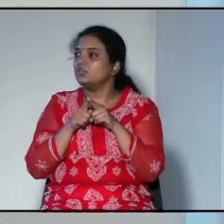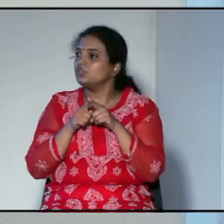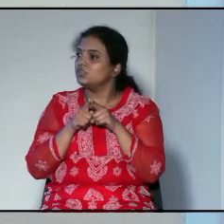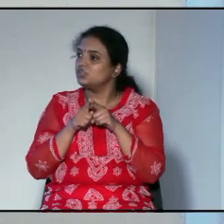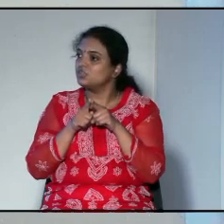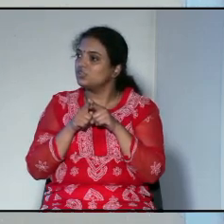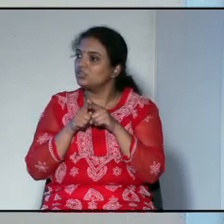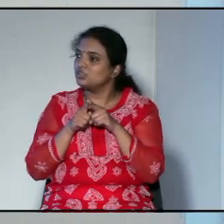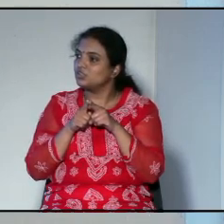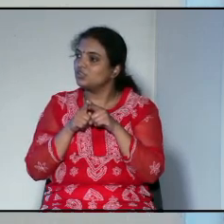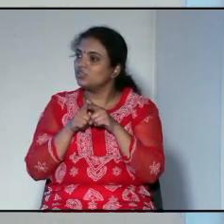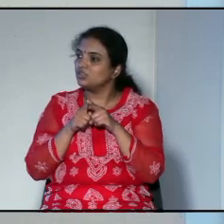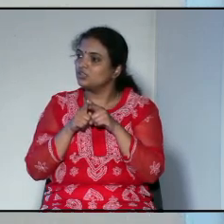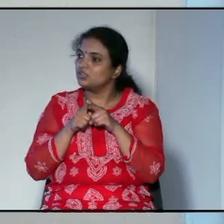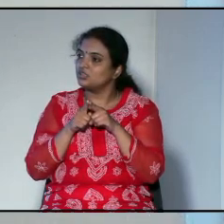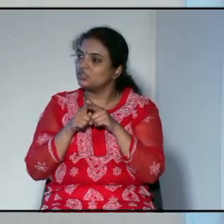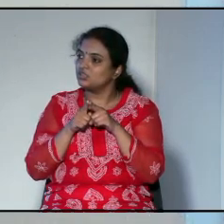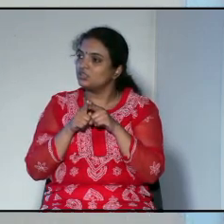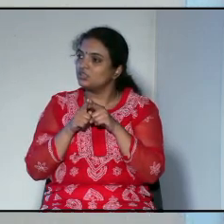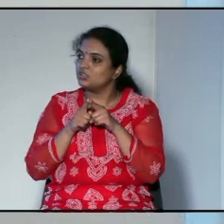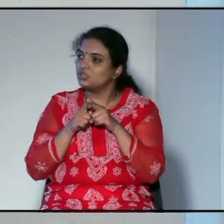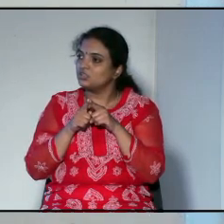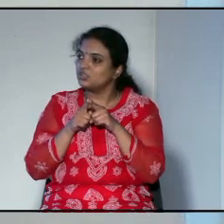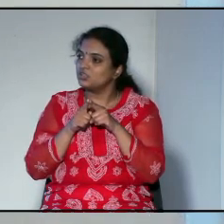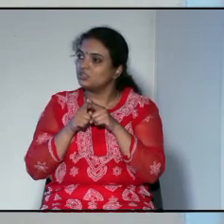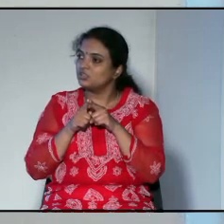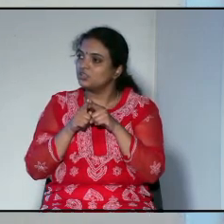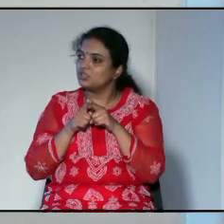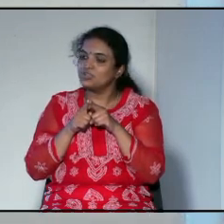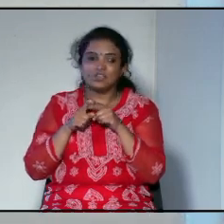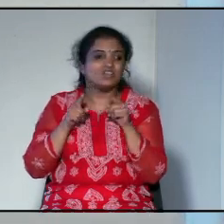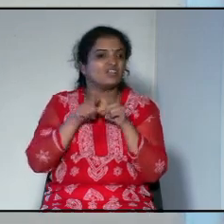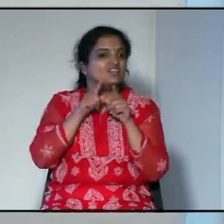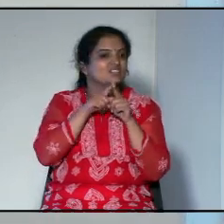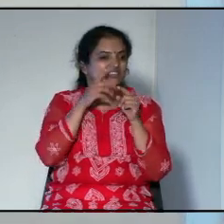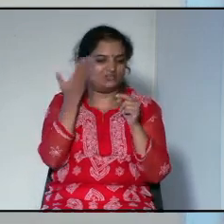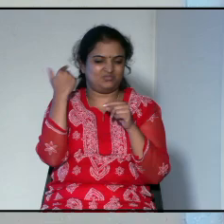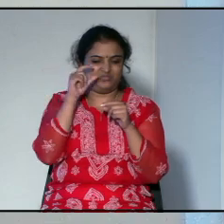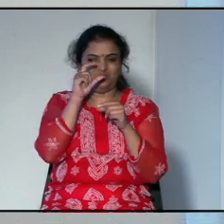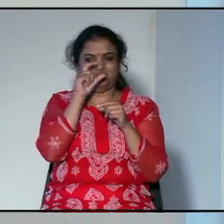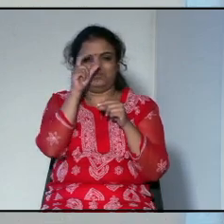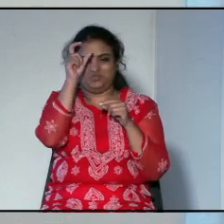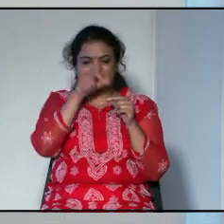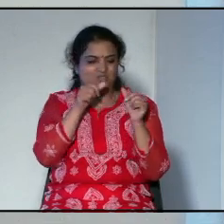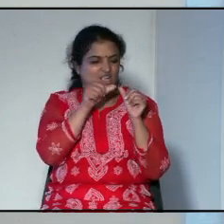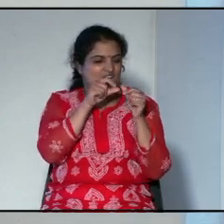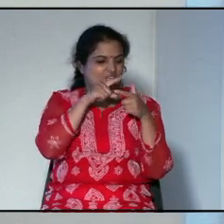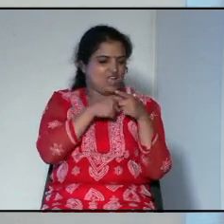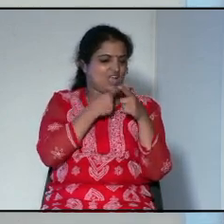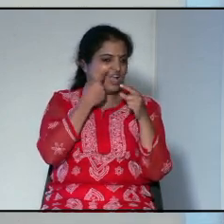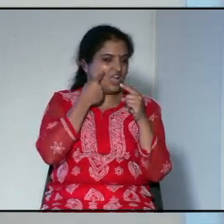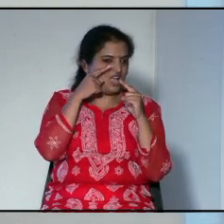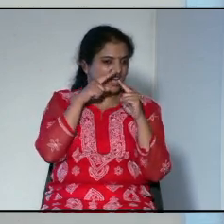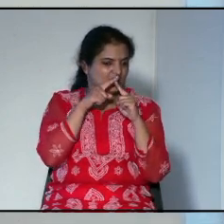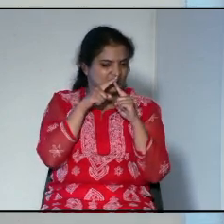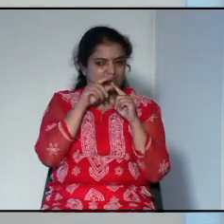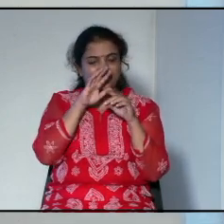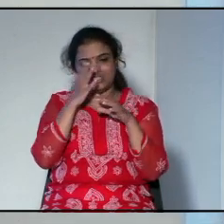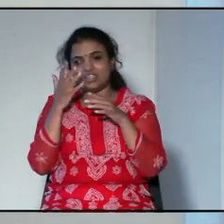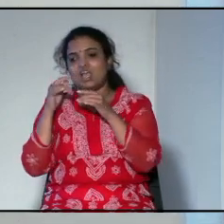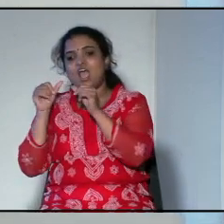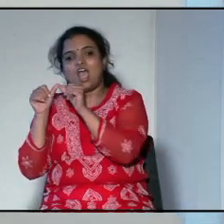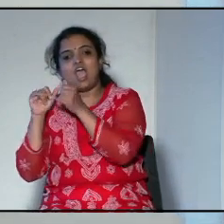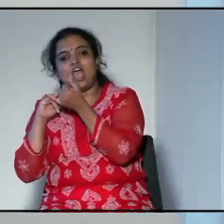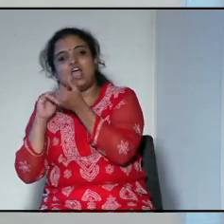think they bought it, I think Ajit Haksar and Ashok Chatterjee negotiated a deal and it moved there. So, I